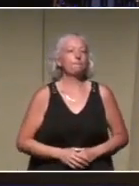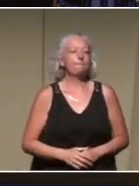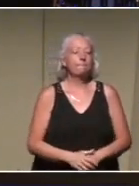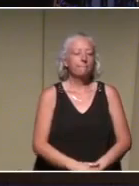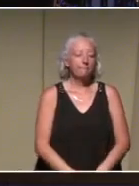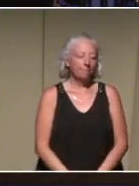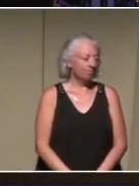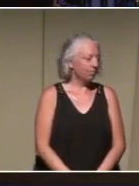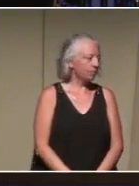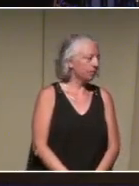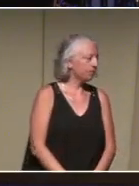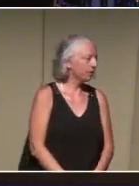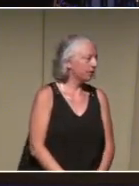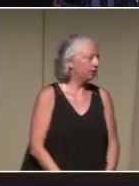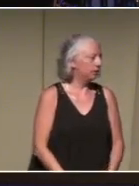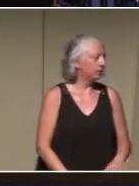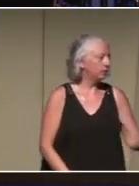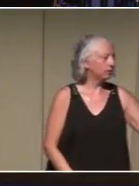morning.